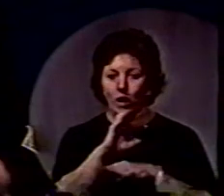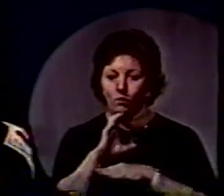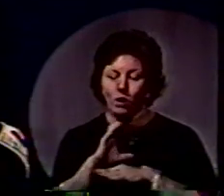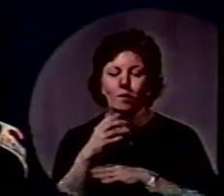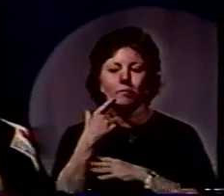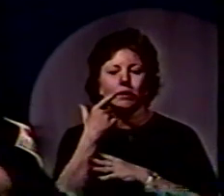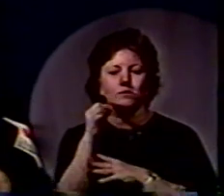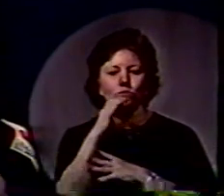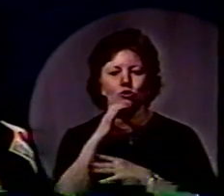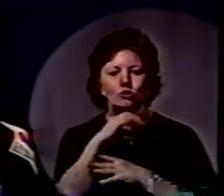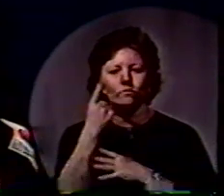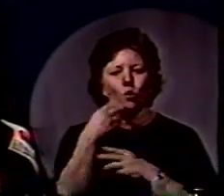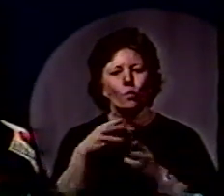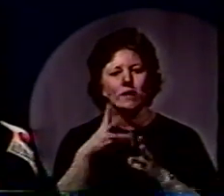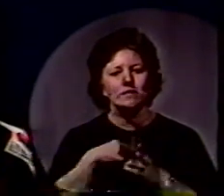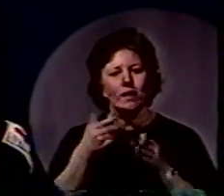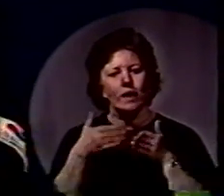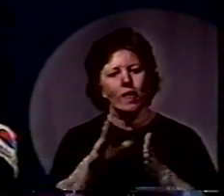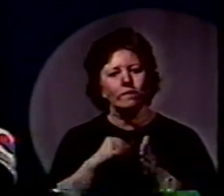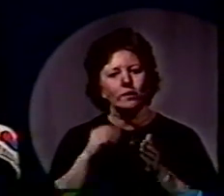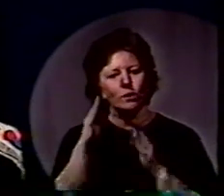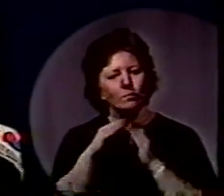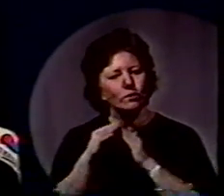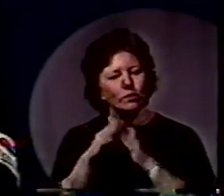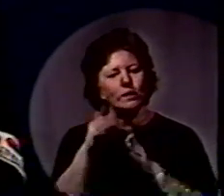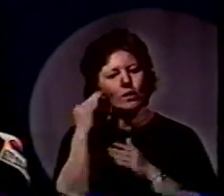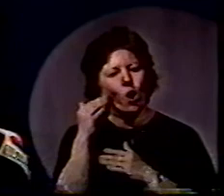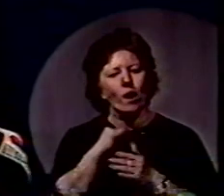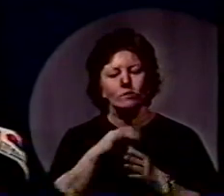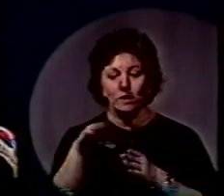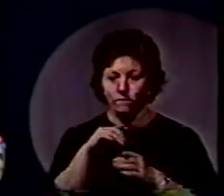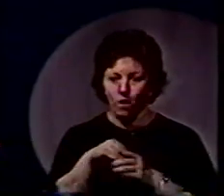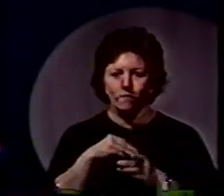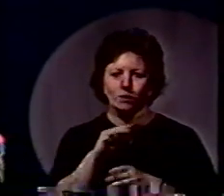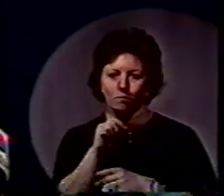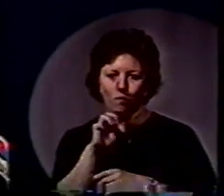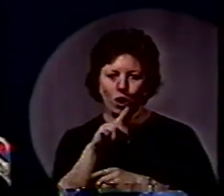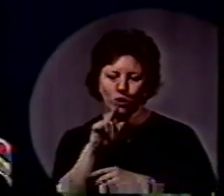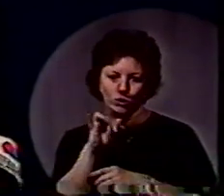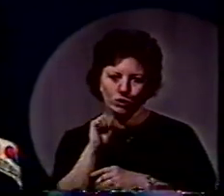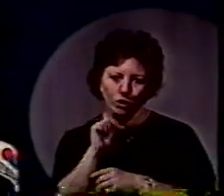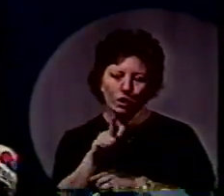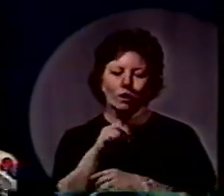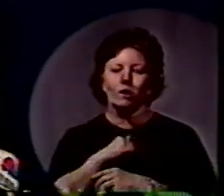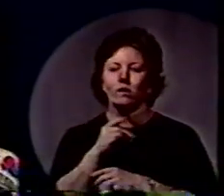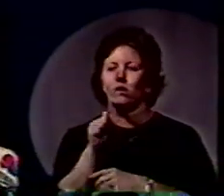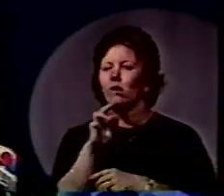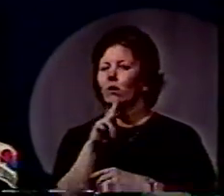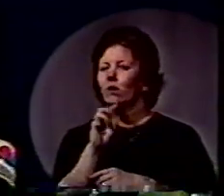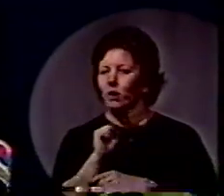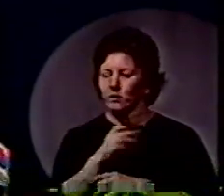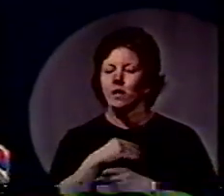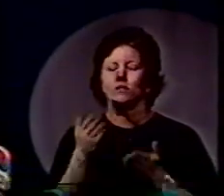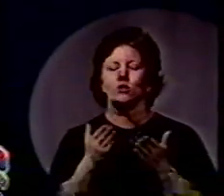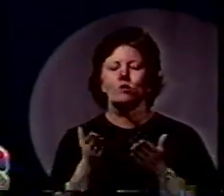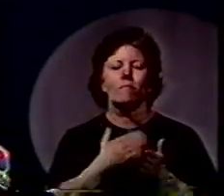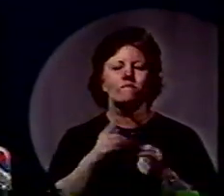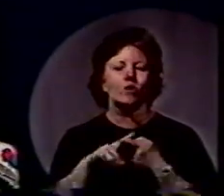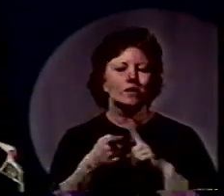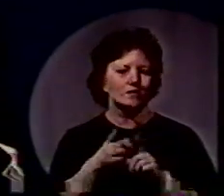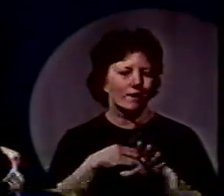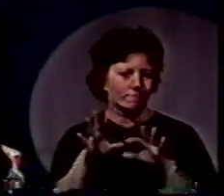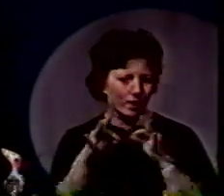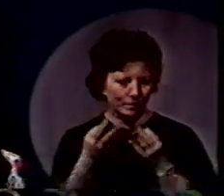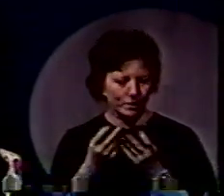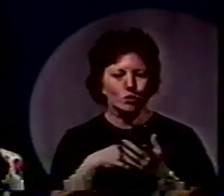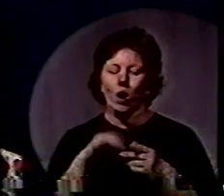ways to let the community know that I was involved in martial arts and would really like to be able to serve my friends and family in the community. So